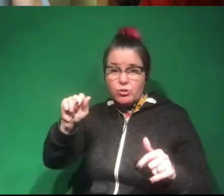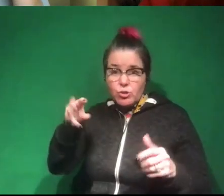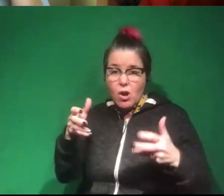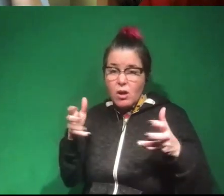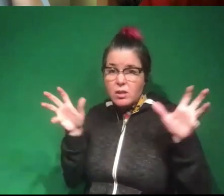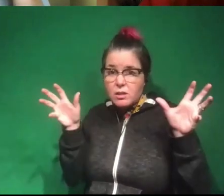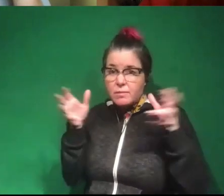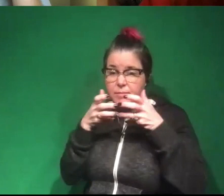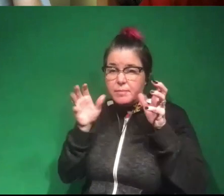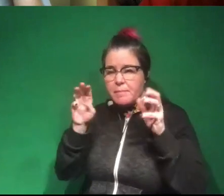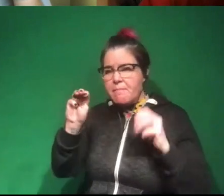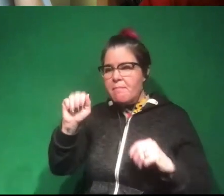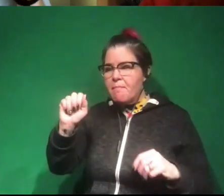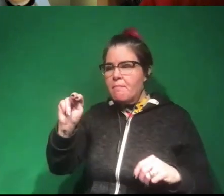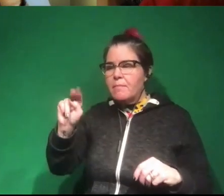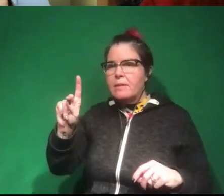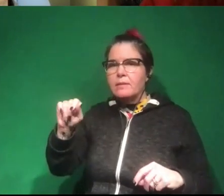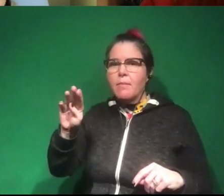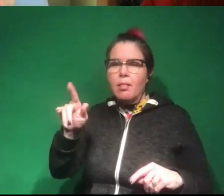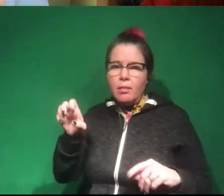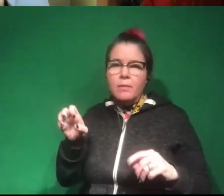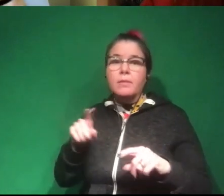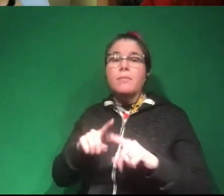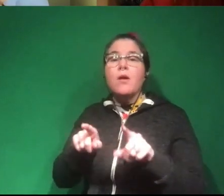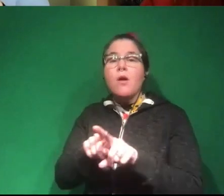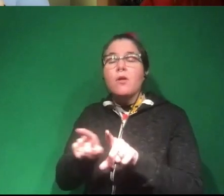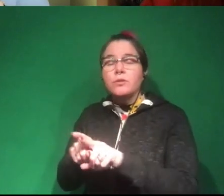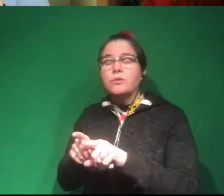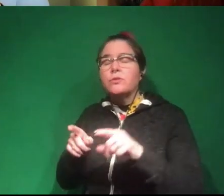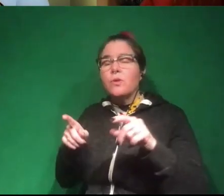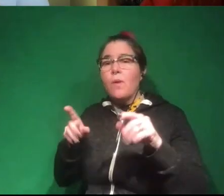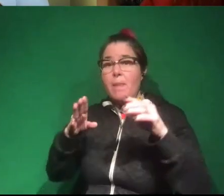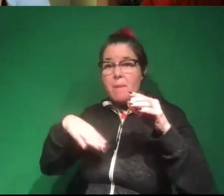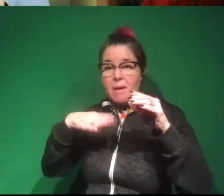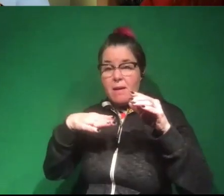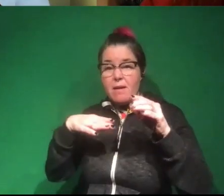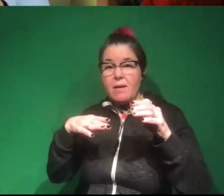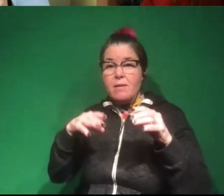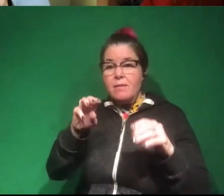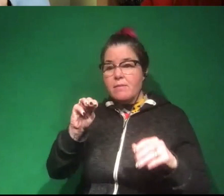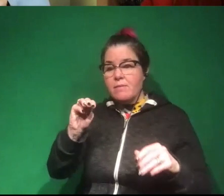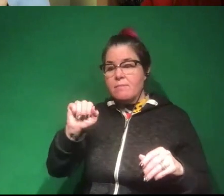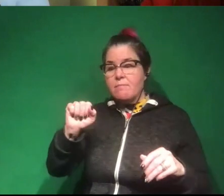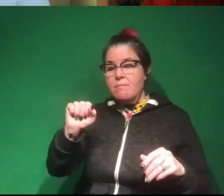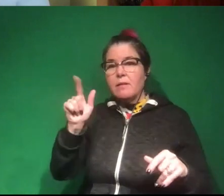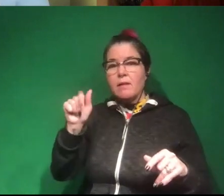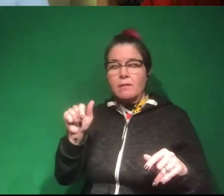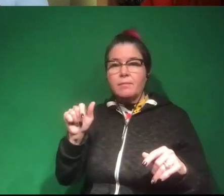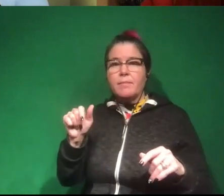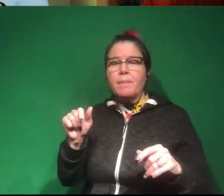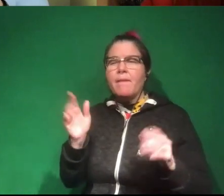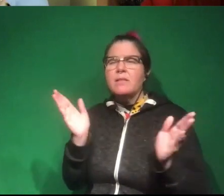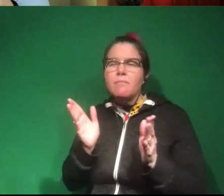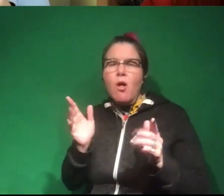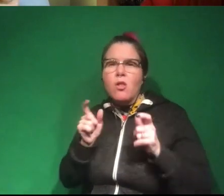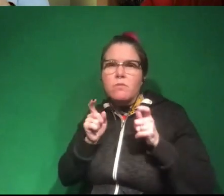with the mandibles. But then you also have below those these maxillae that are kind of smaller